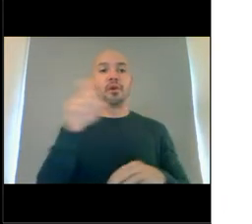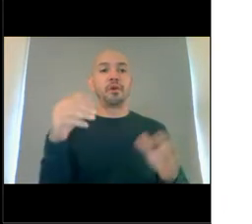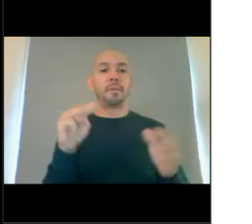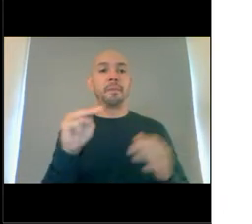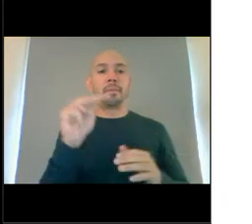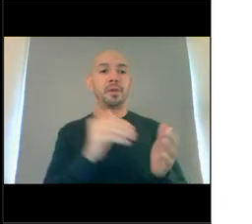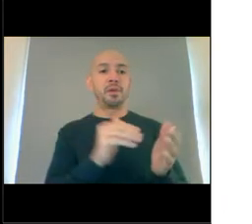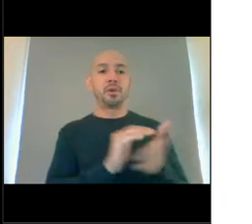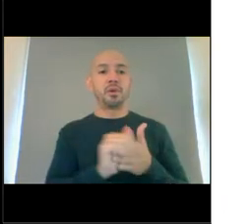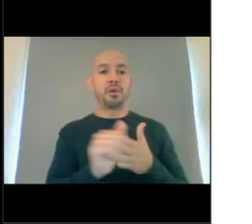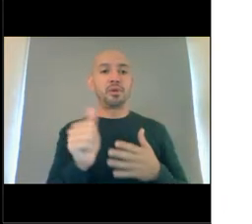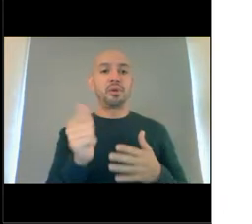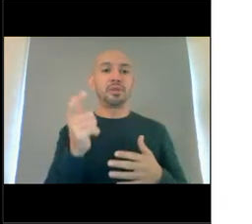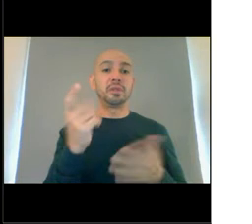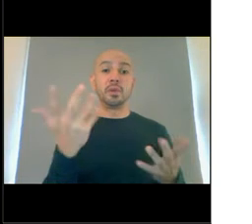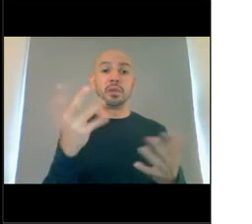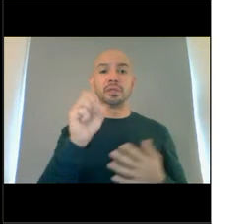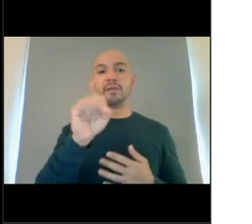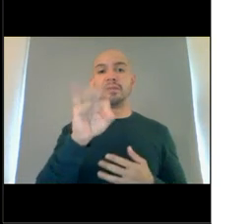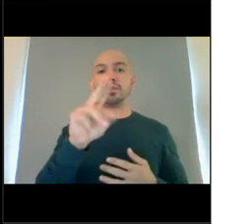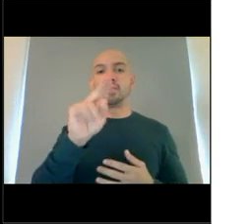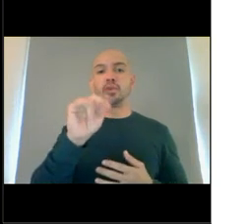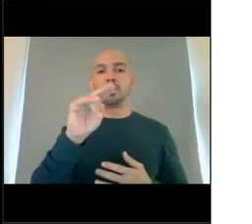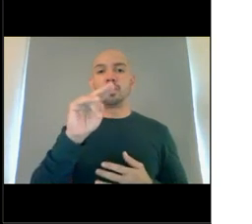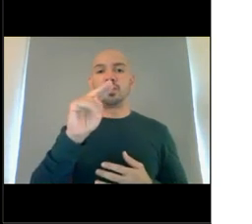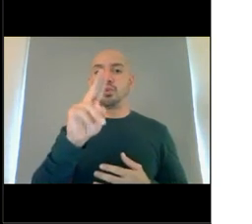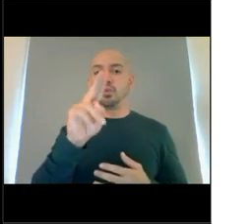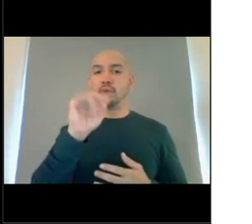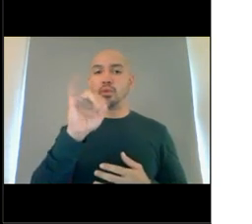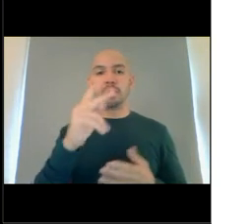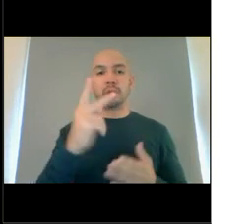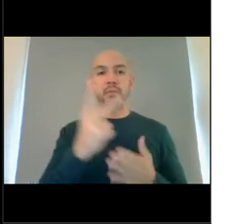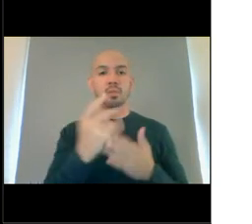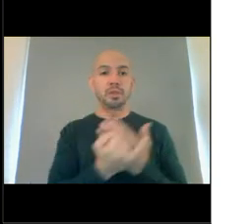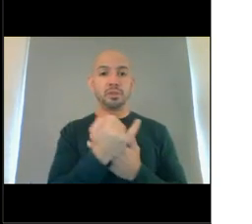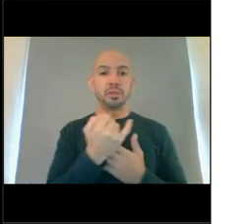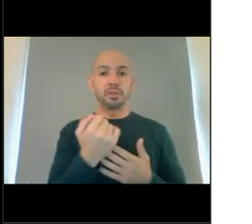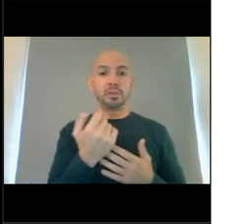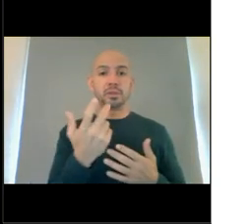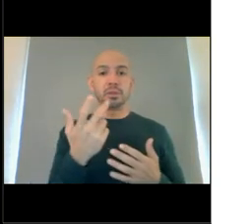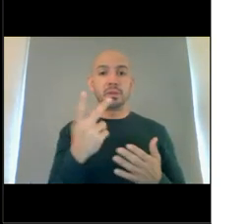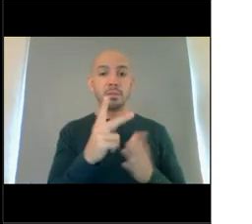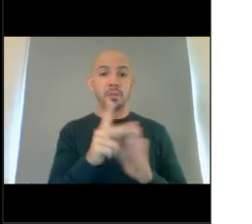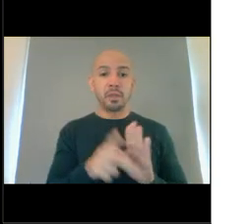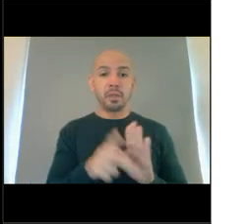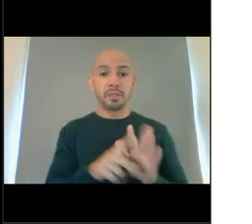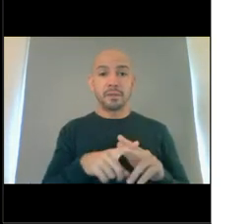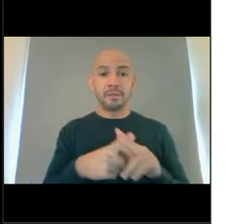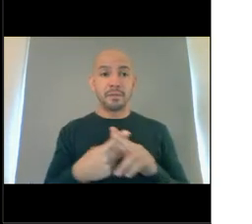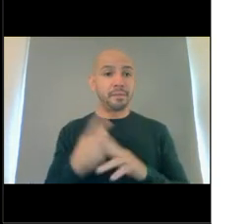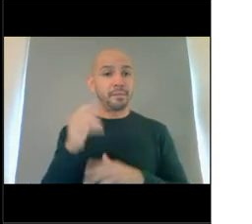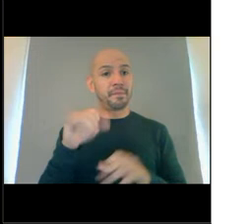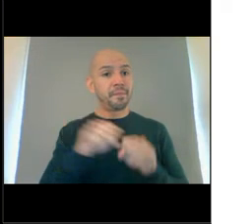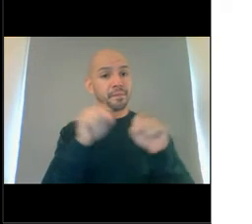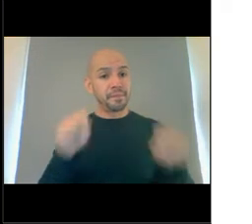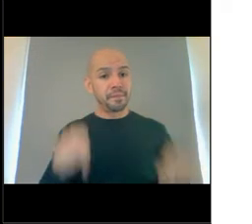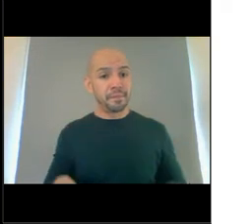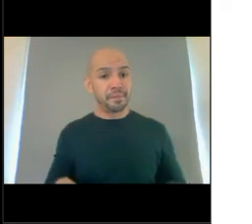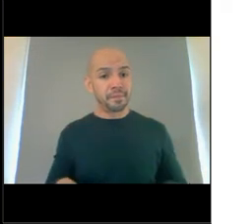muni project to do a number of rail and bus corridor improvements as well as to begin their train control system upgrades